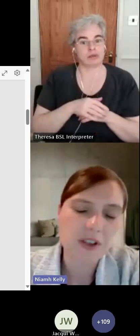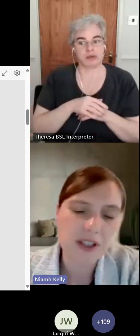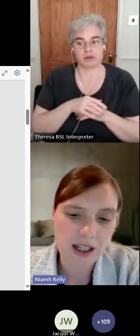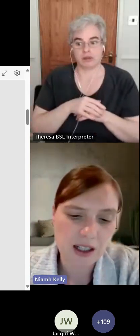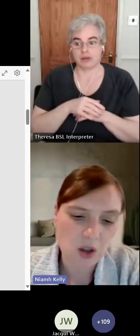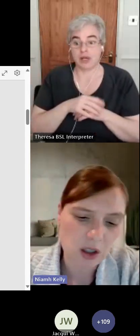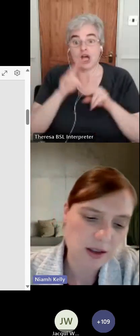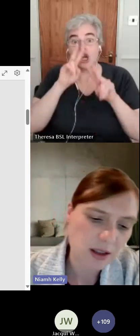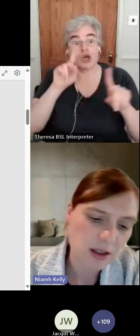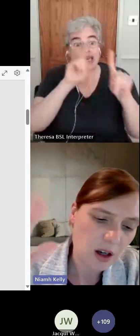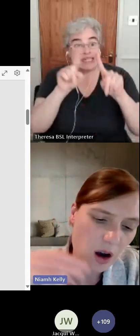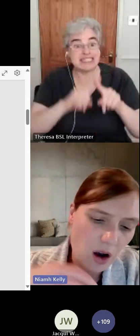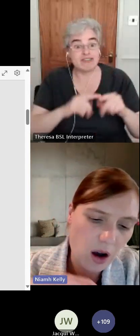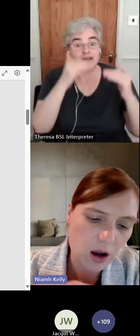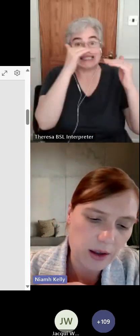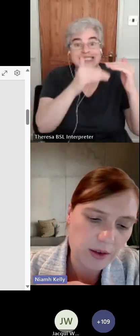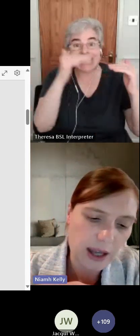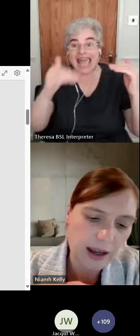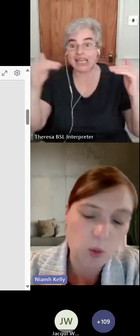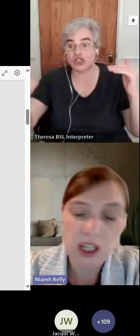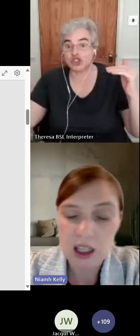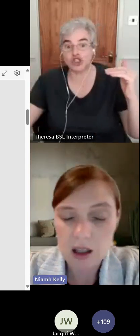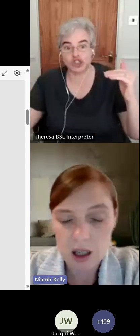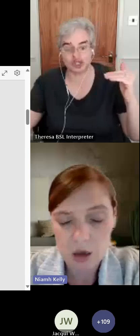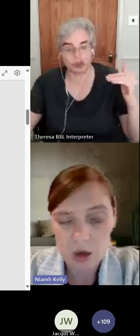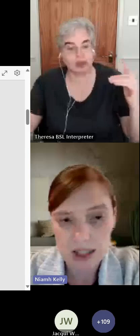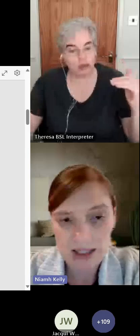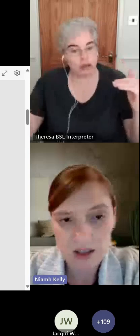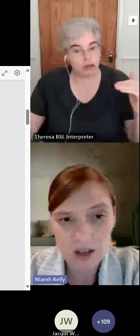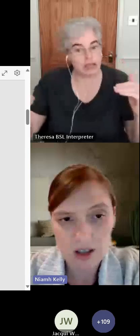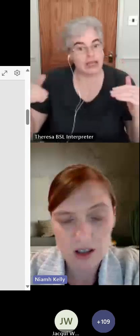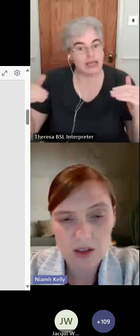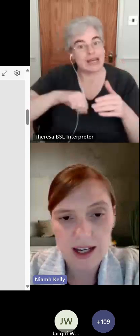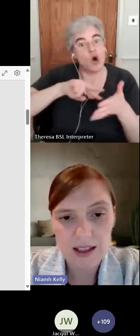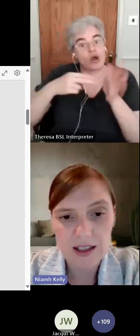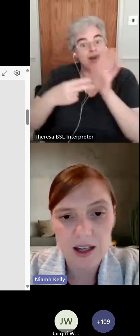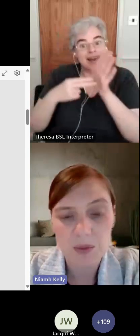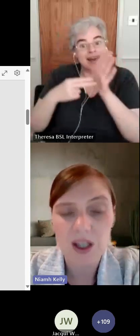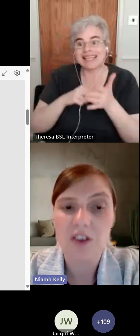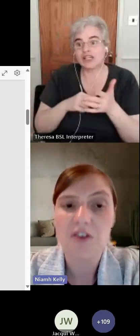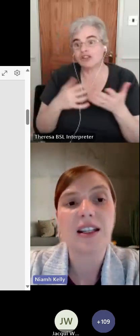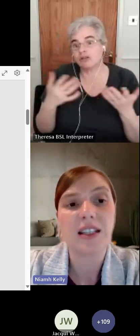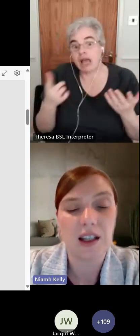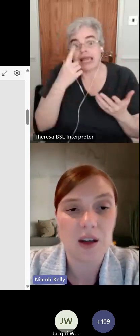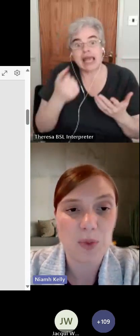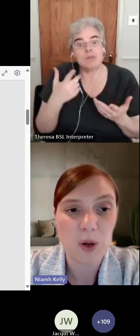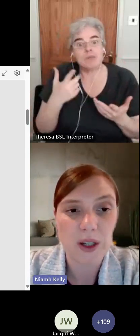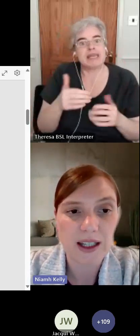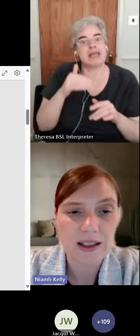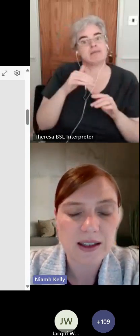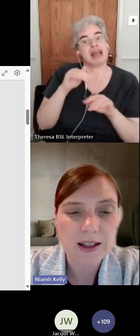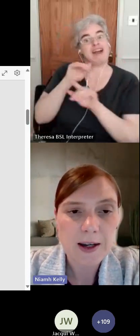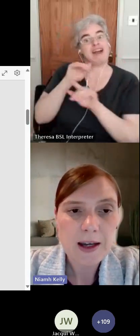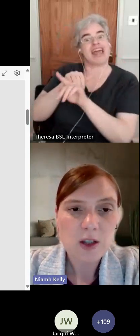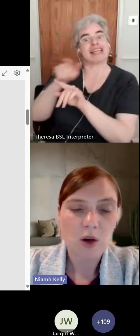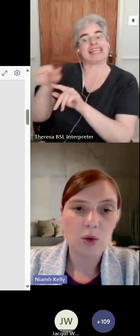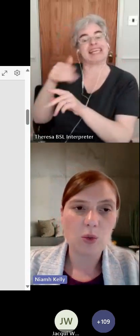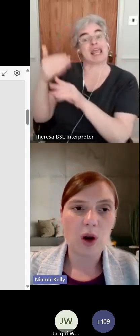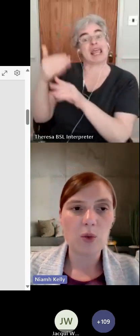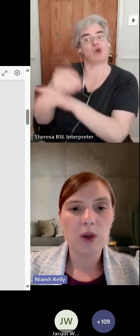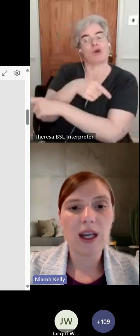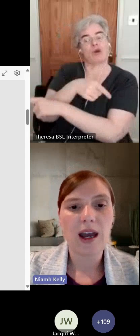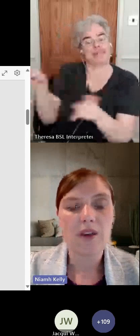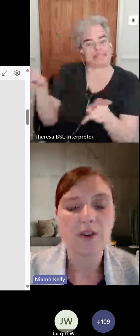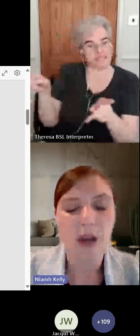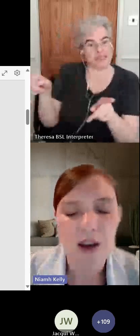all of the different stages within an organization that can be affecting employees.